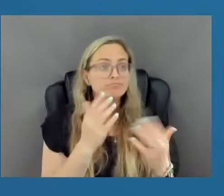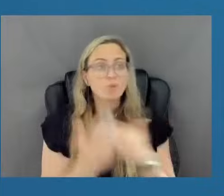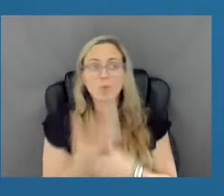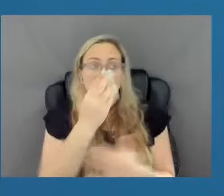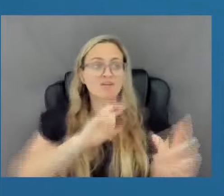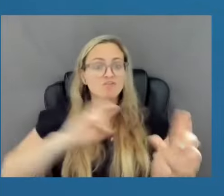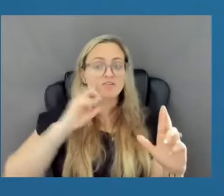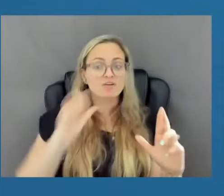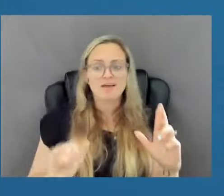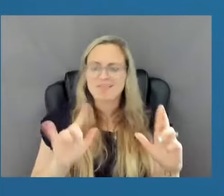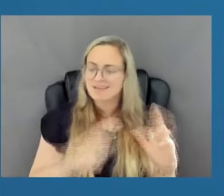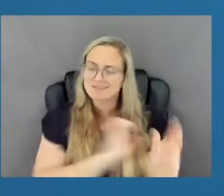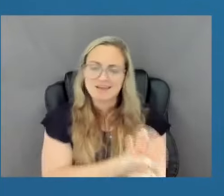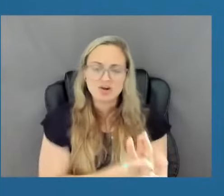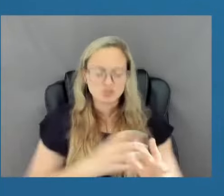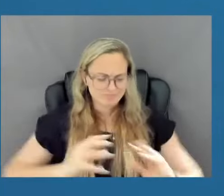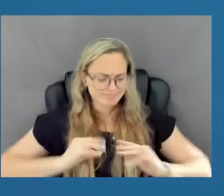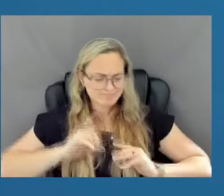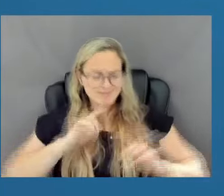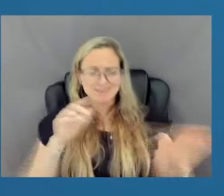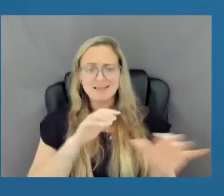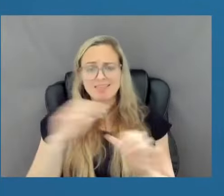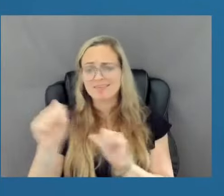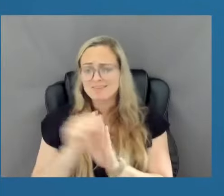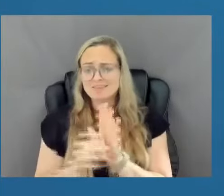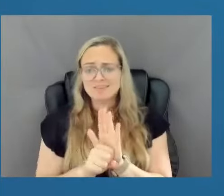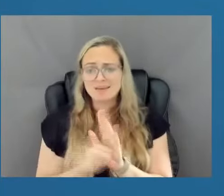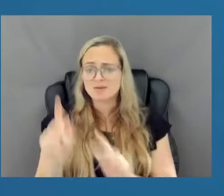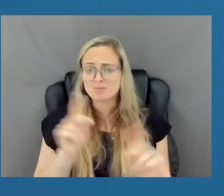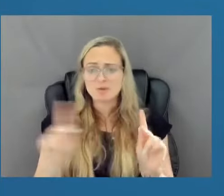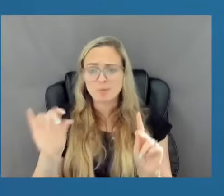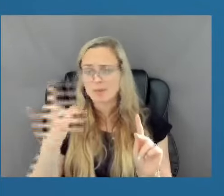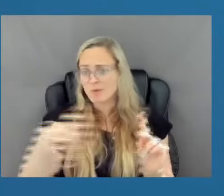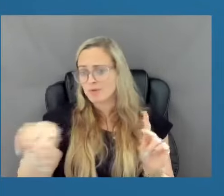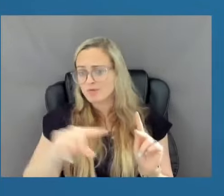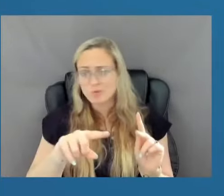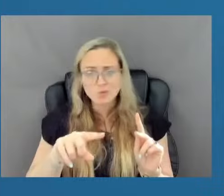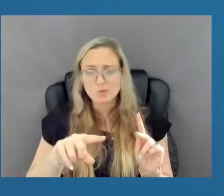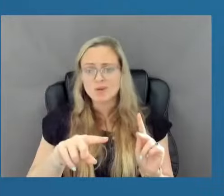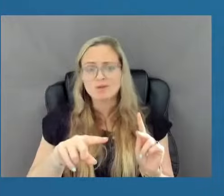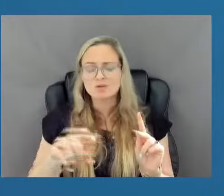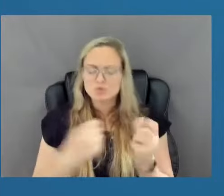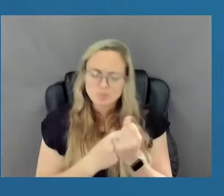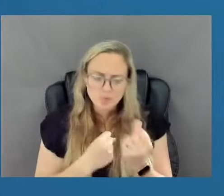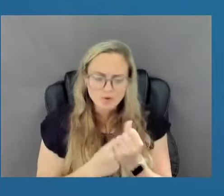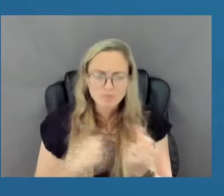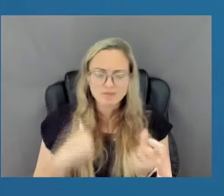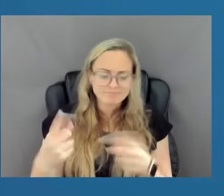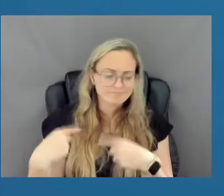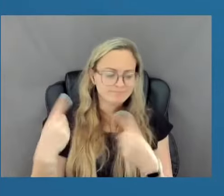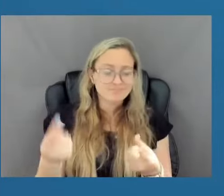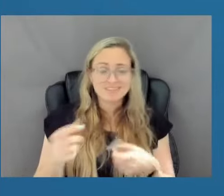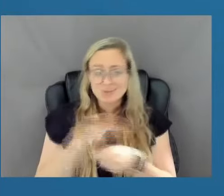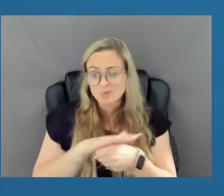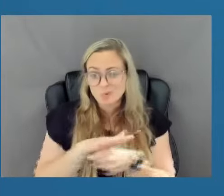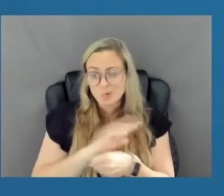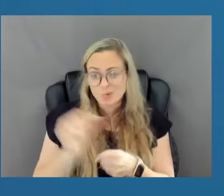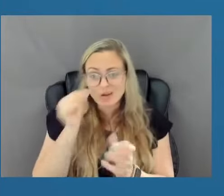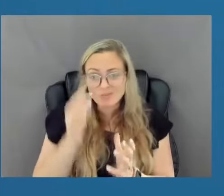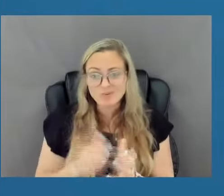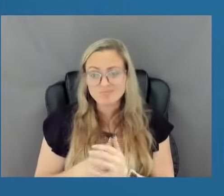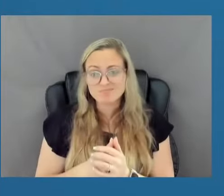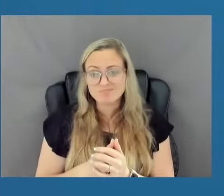energy I embrace as I lead this great state, because of people like all of you who've supported me since I was in local government. It's the